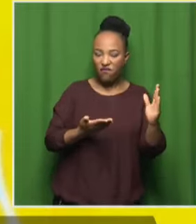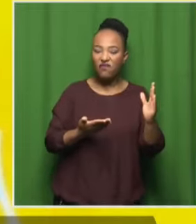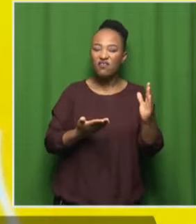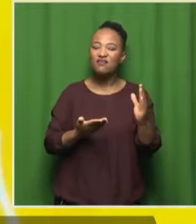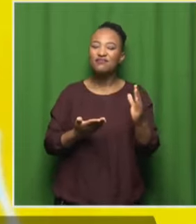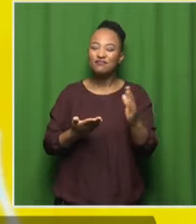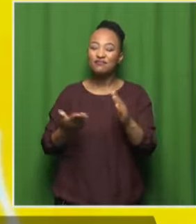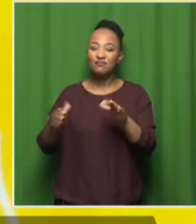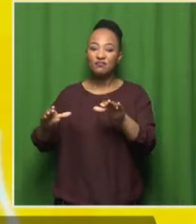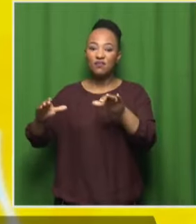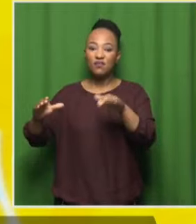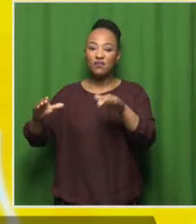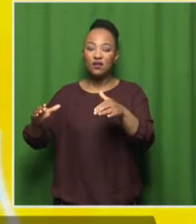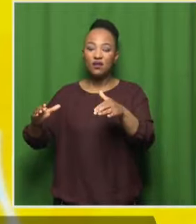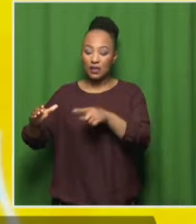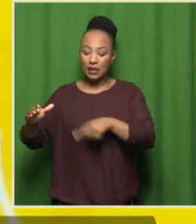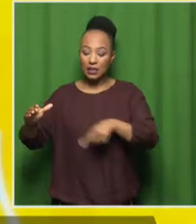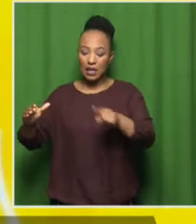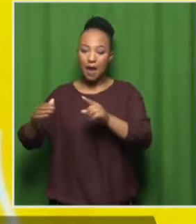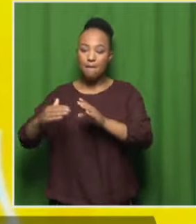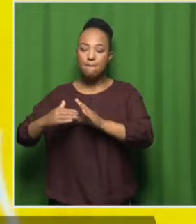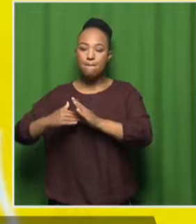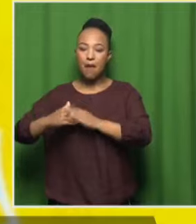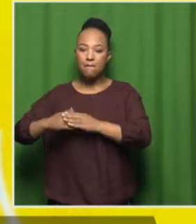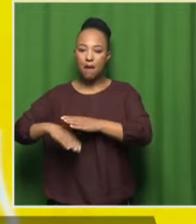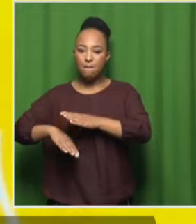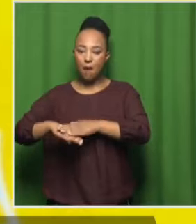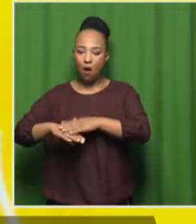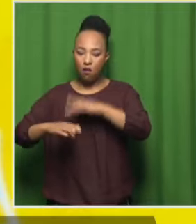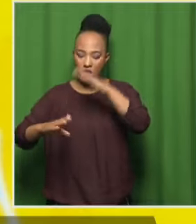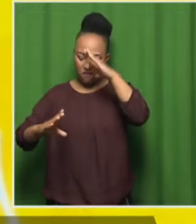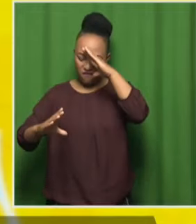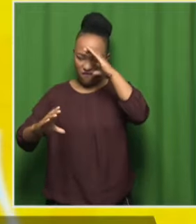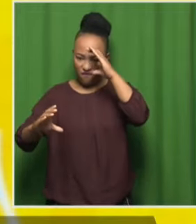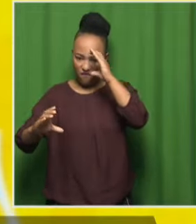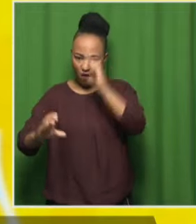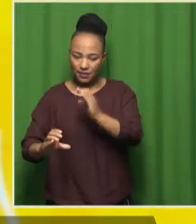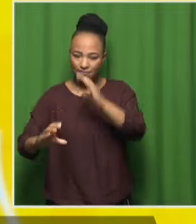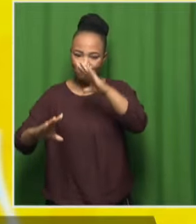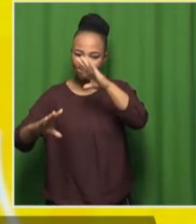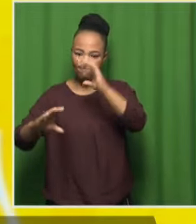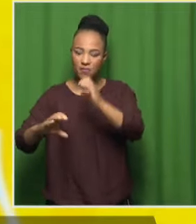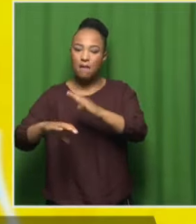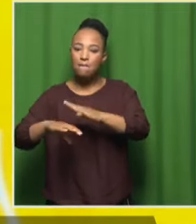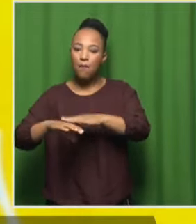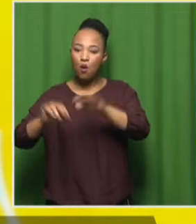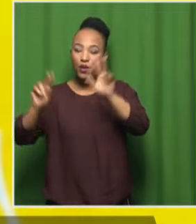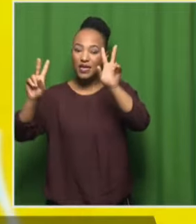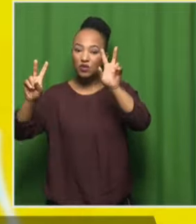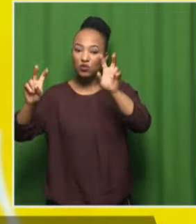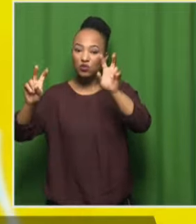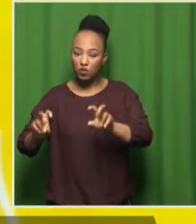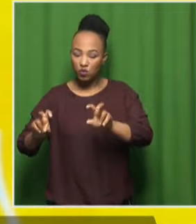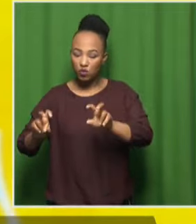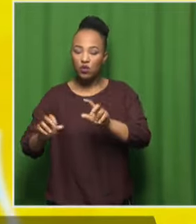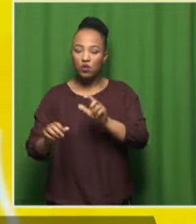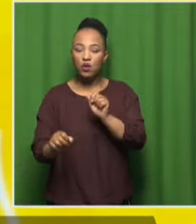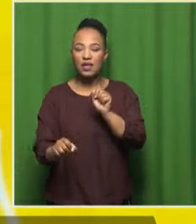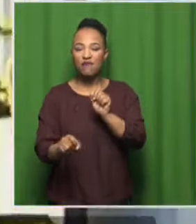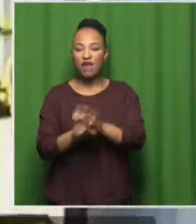comrades will now be focusing more and more on the real issues that affect